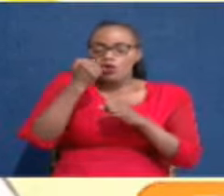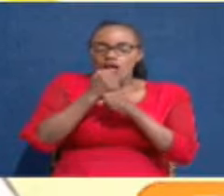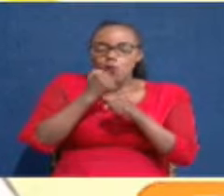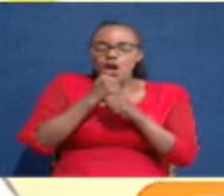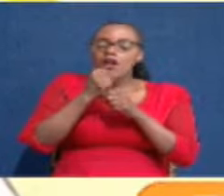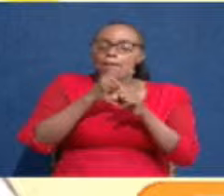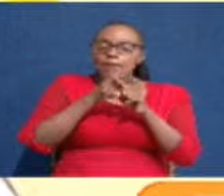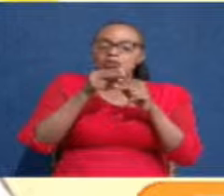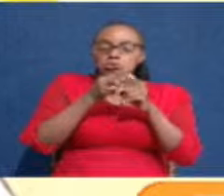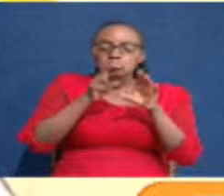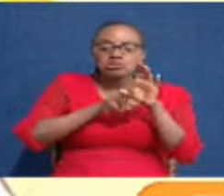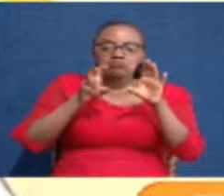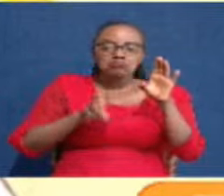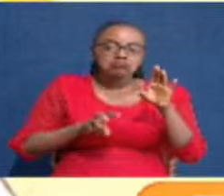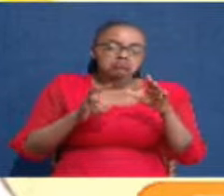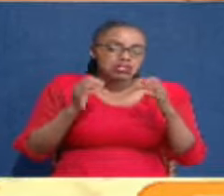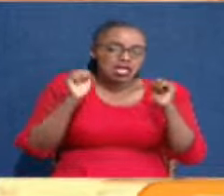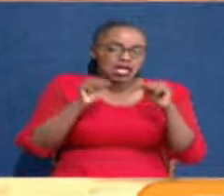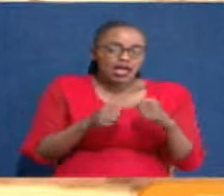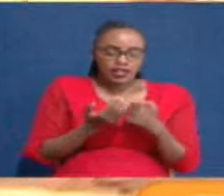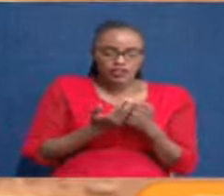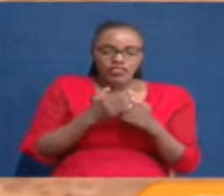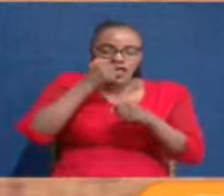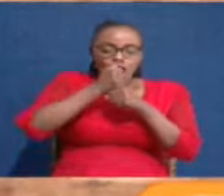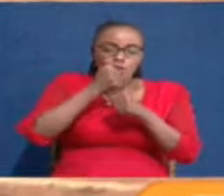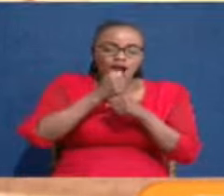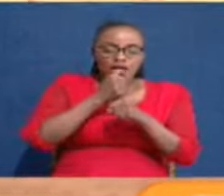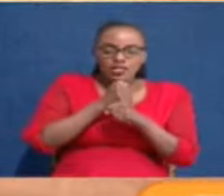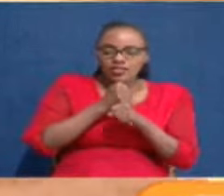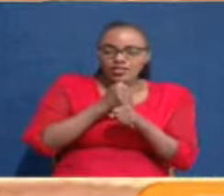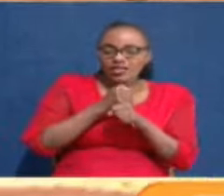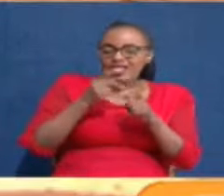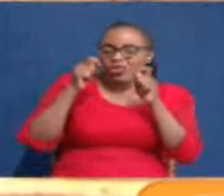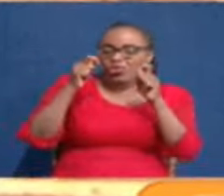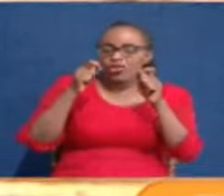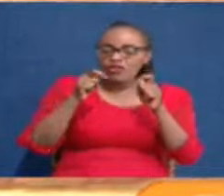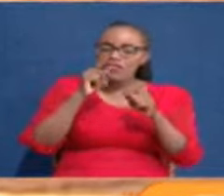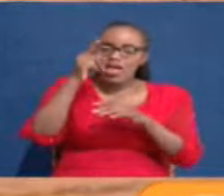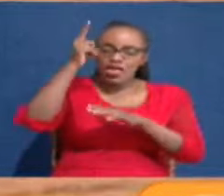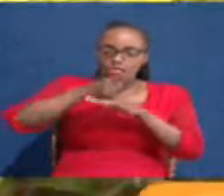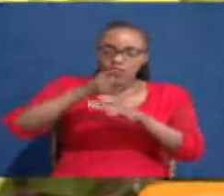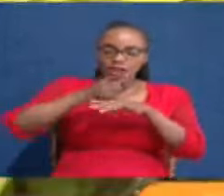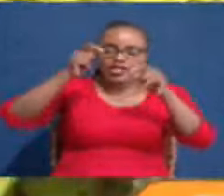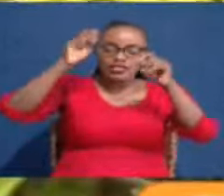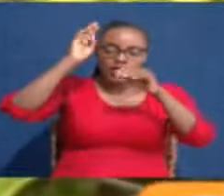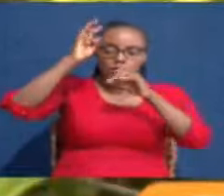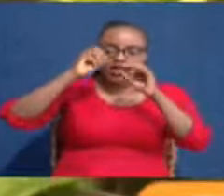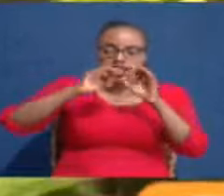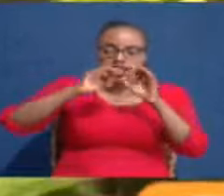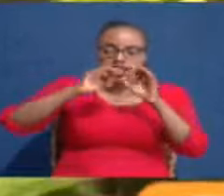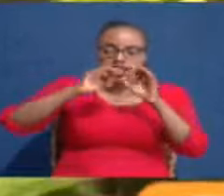A situation that has led to a go slow, with officers threatening to down tools if the government does not meet its end of